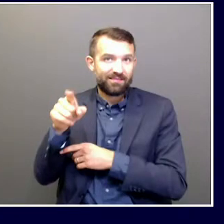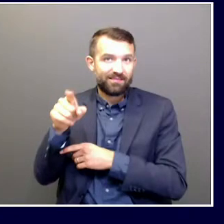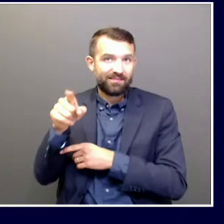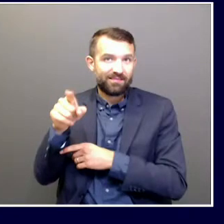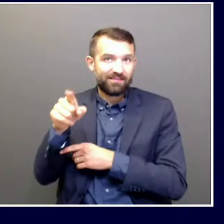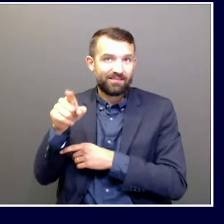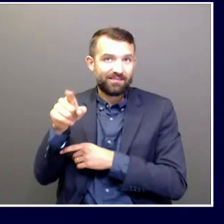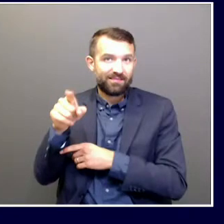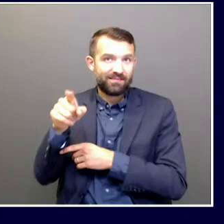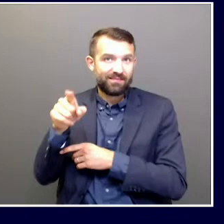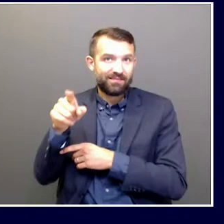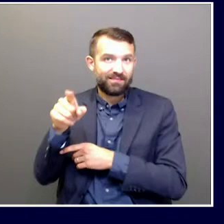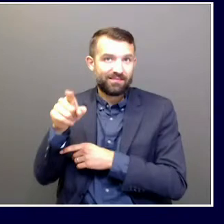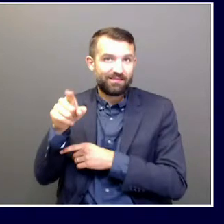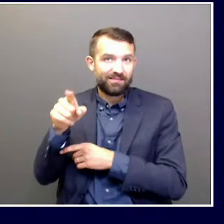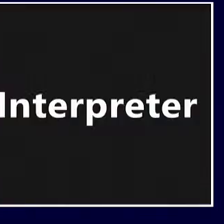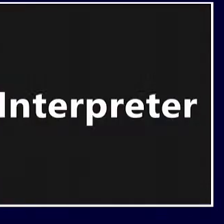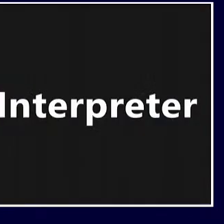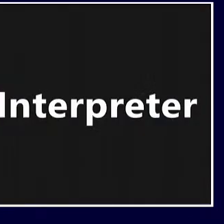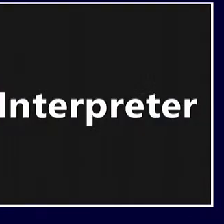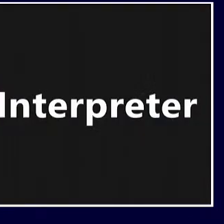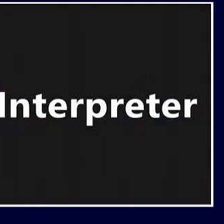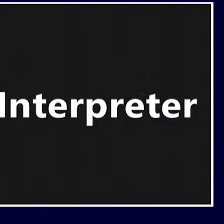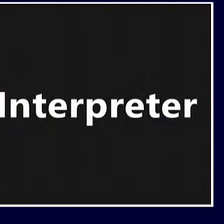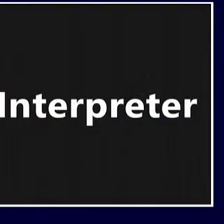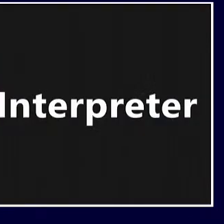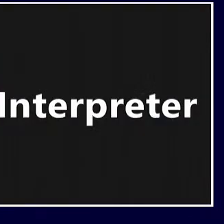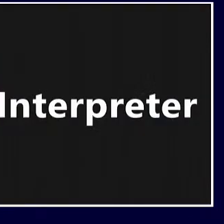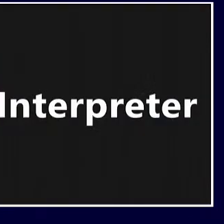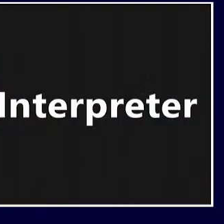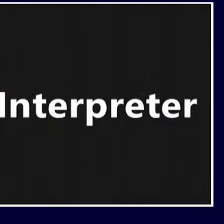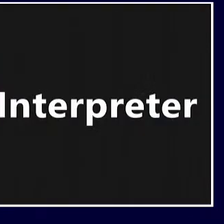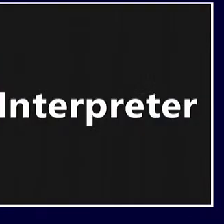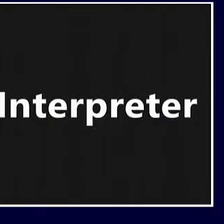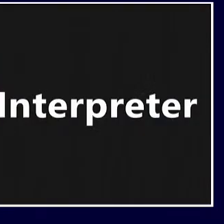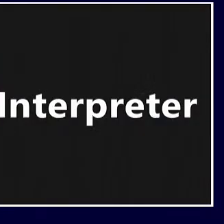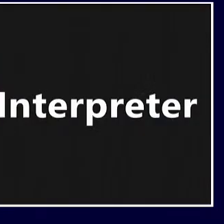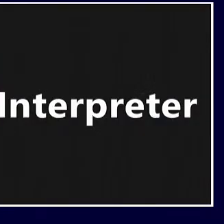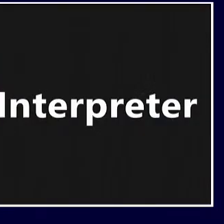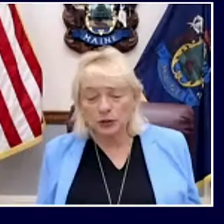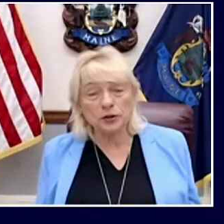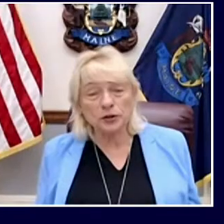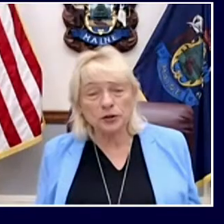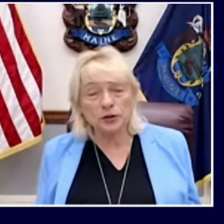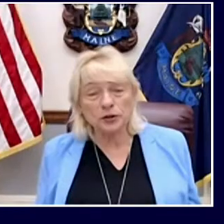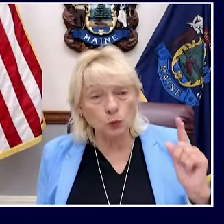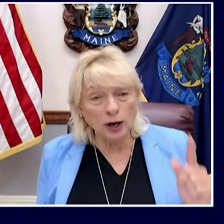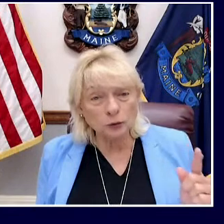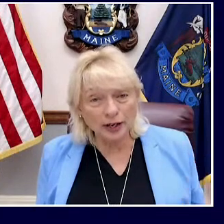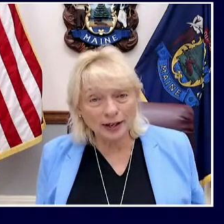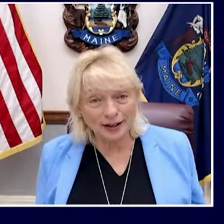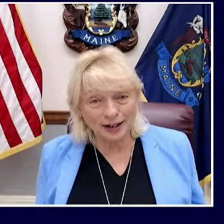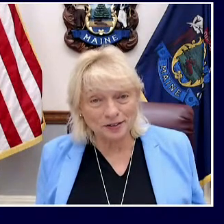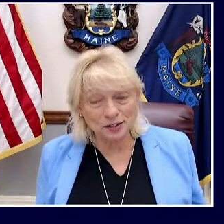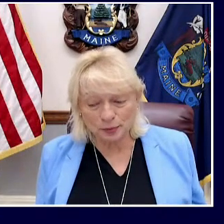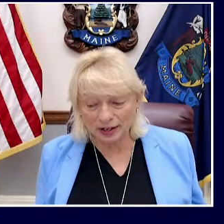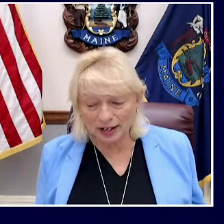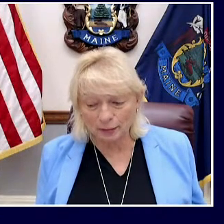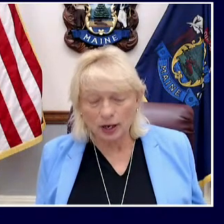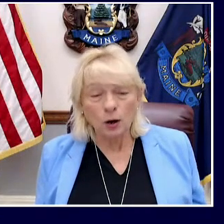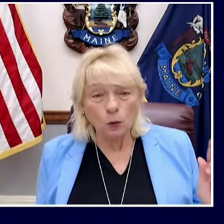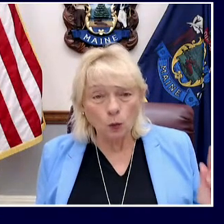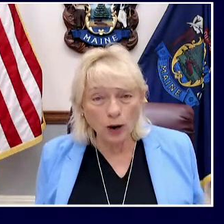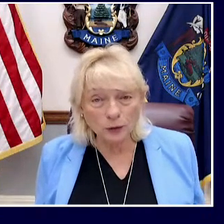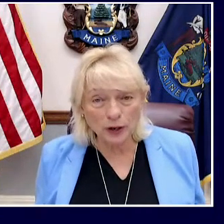officials, educators, business people, union members, faith leaders to speak up and let everyone know that there is one way out of this